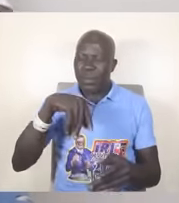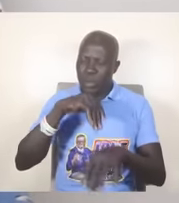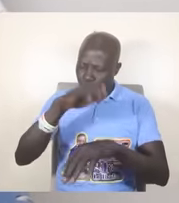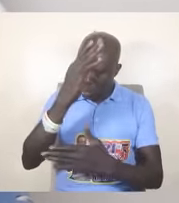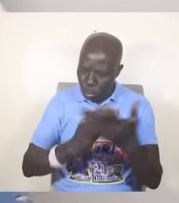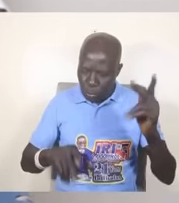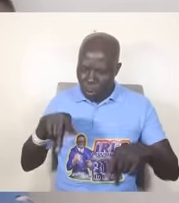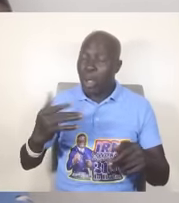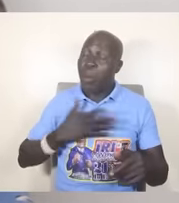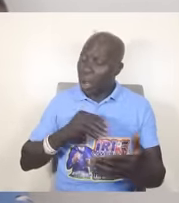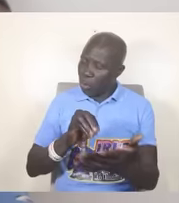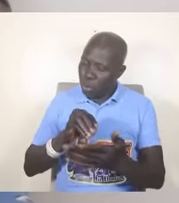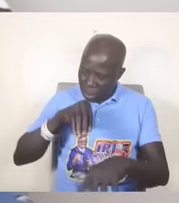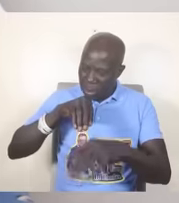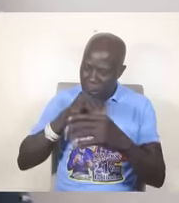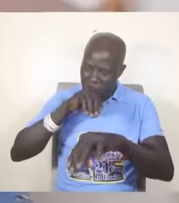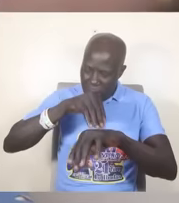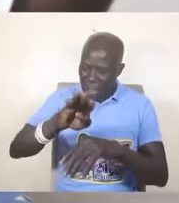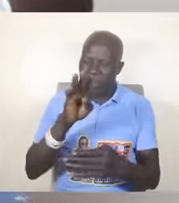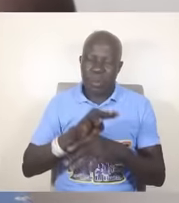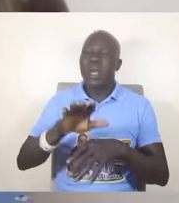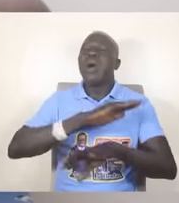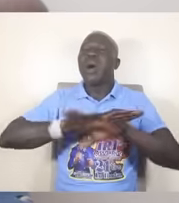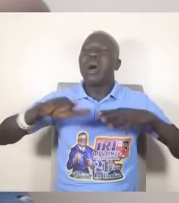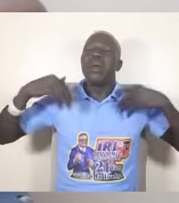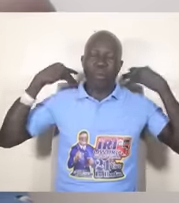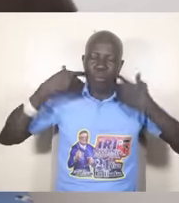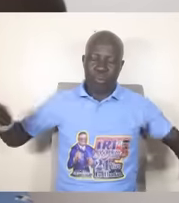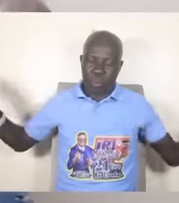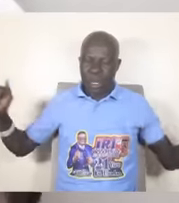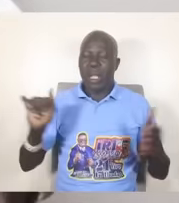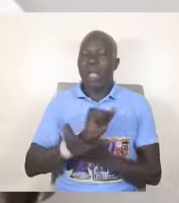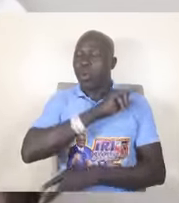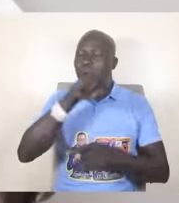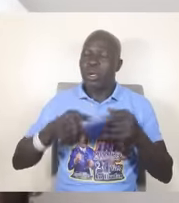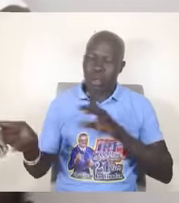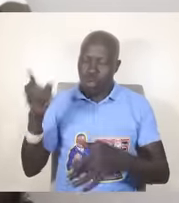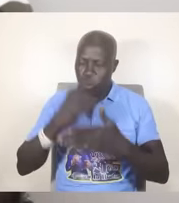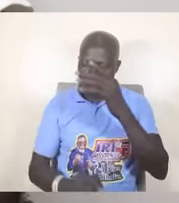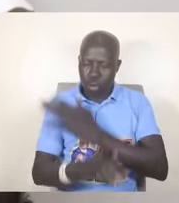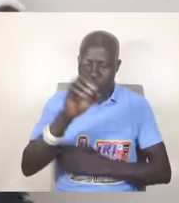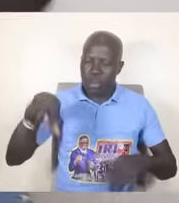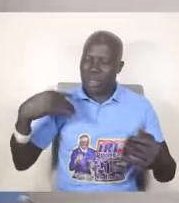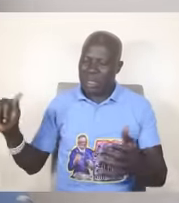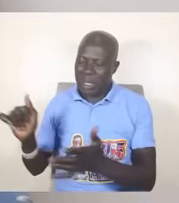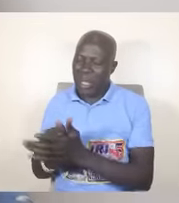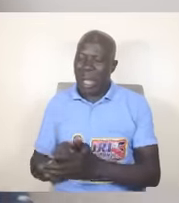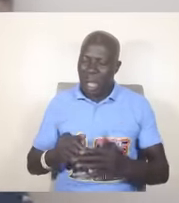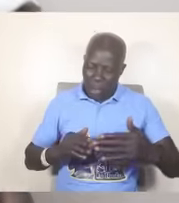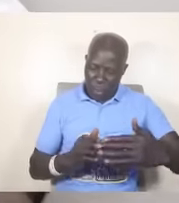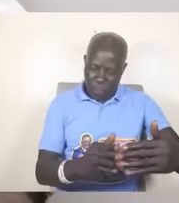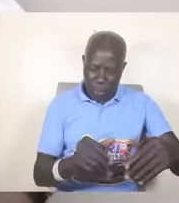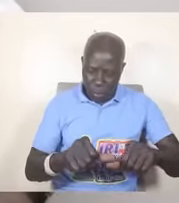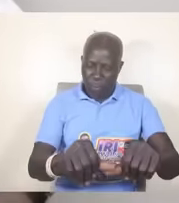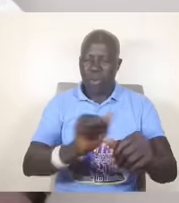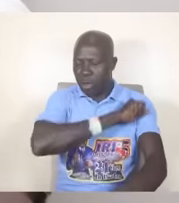you send me to people. Temi ni ki je ise. Might deliver the message. Oh, mi a de mo. And I will be free. To ba ti se to Oluwa. You do what the Lord say. To de tele ase.